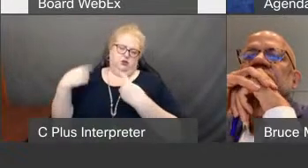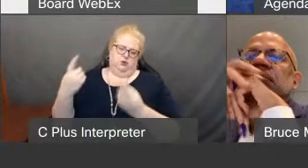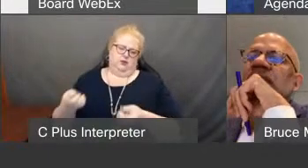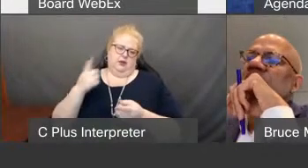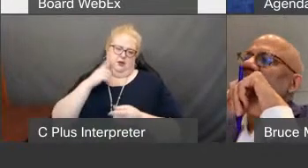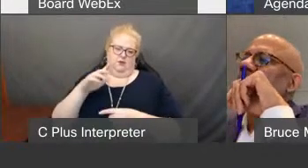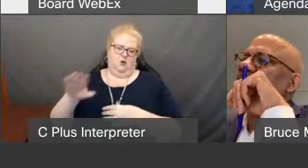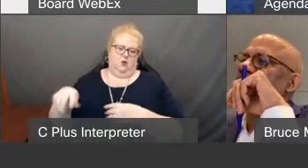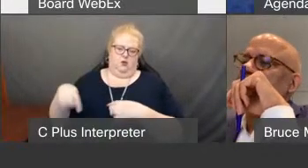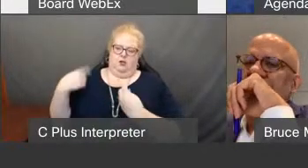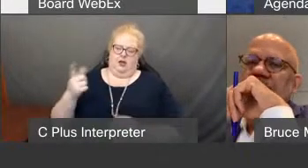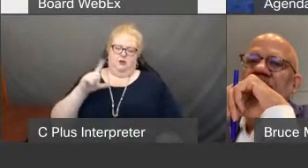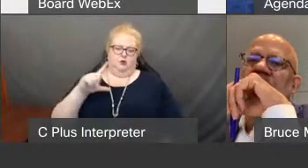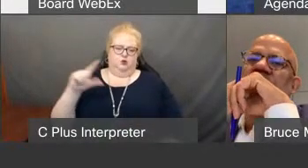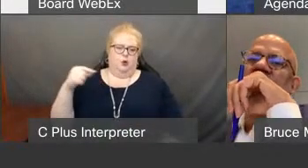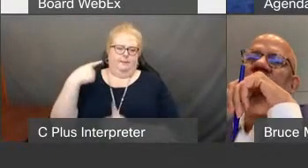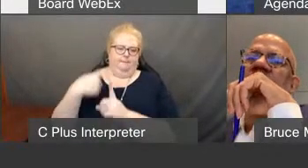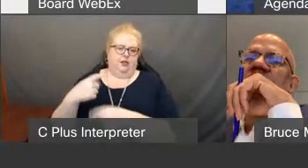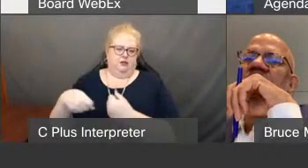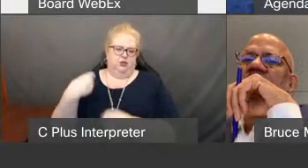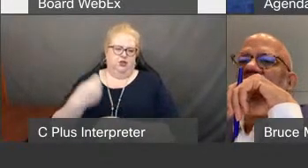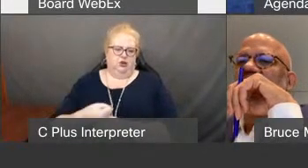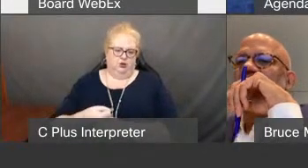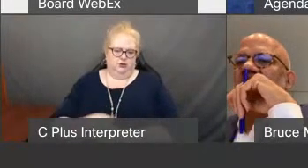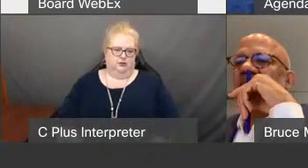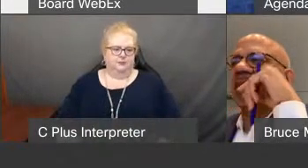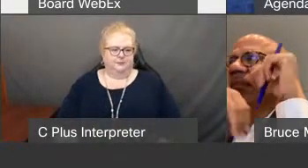last 20 plus years.